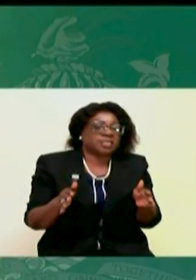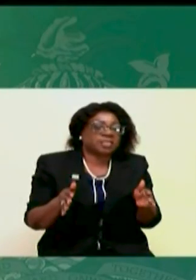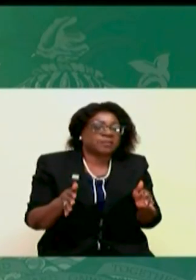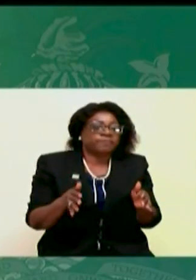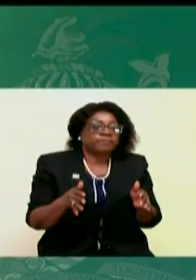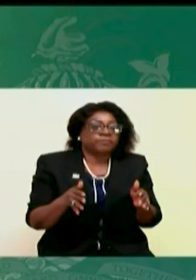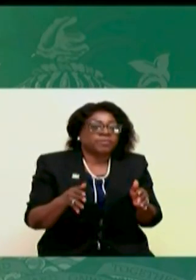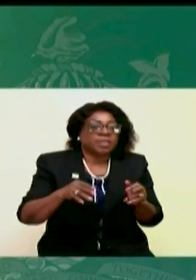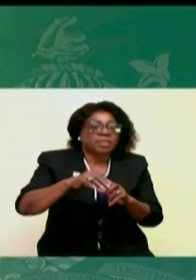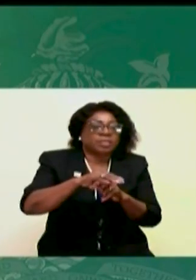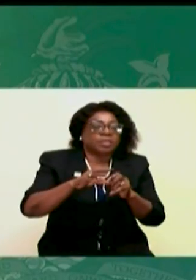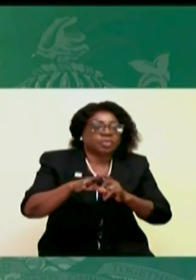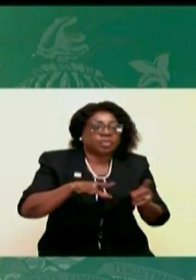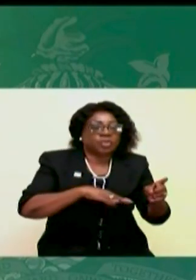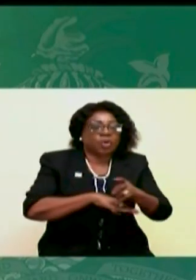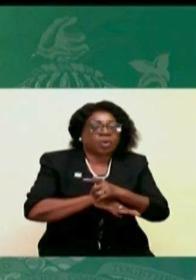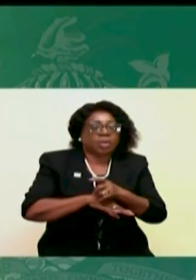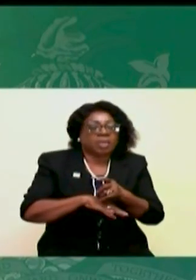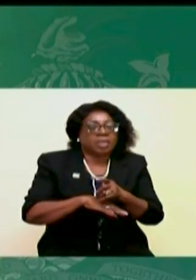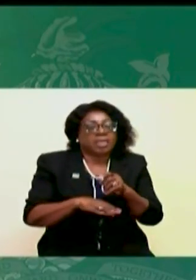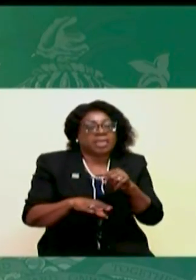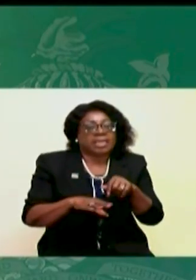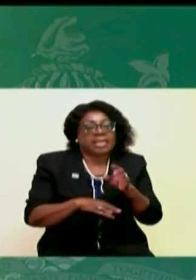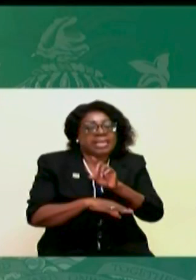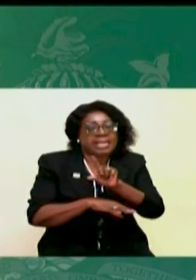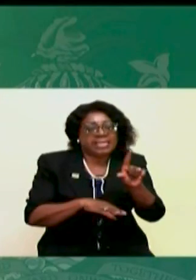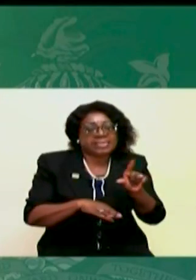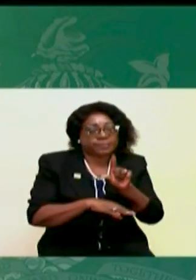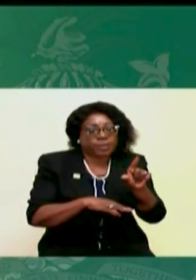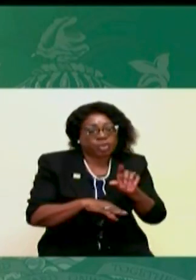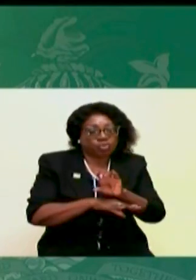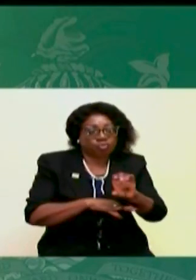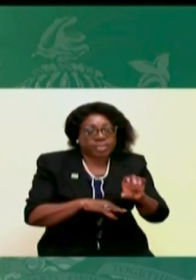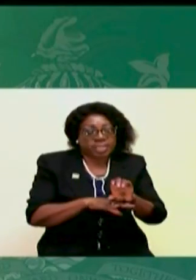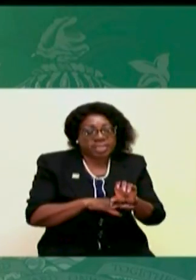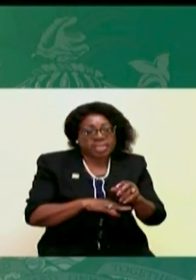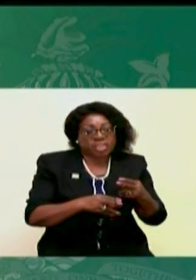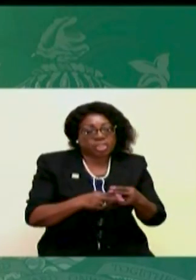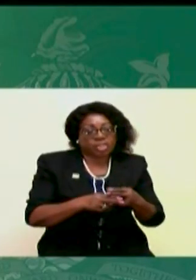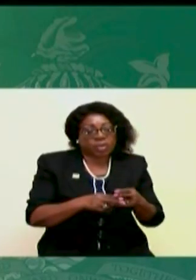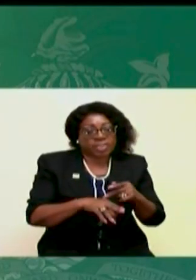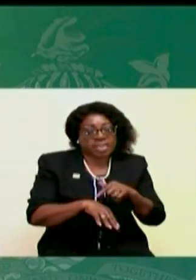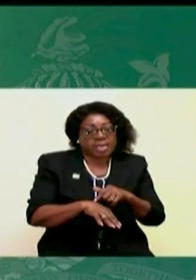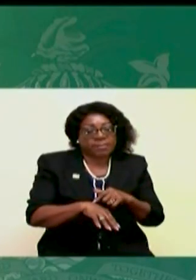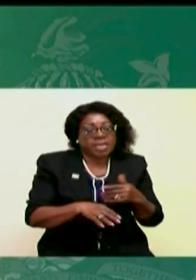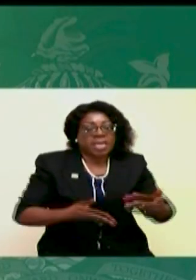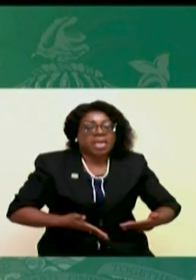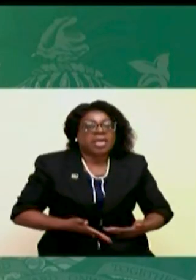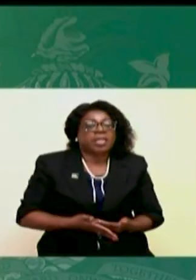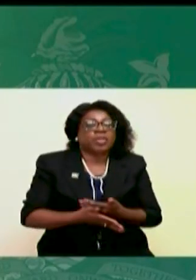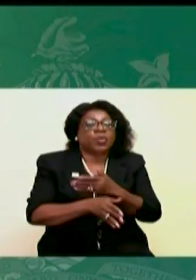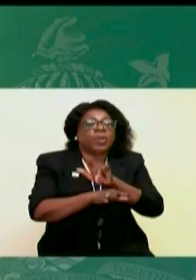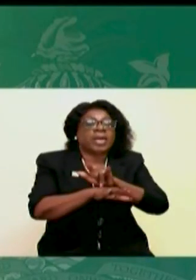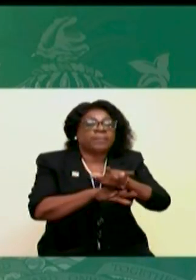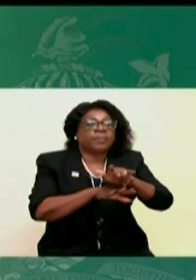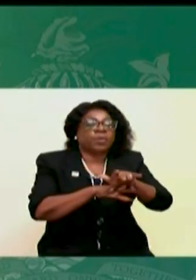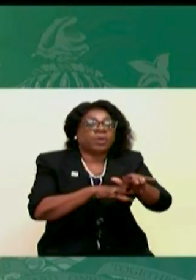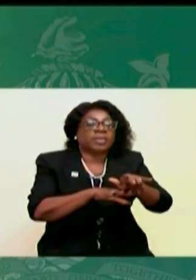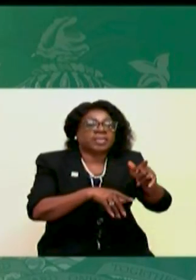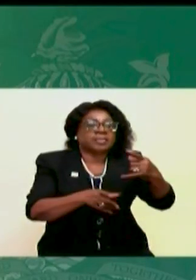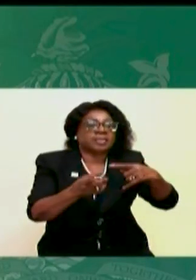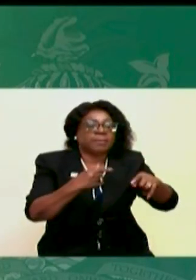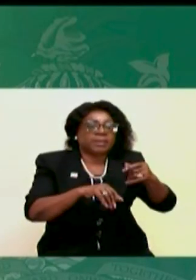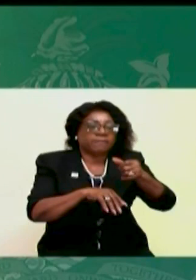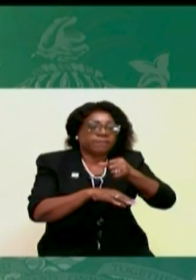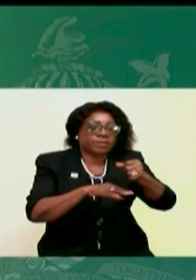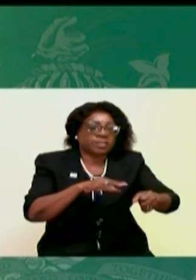Creek, Mangrove Key, in short order. A new airport is on the way for South Andrus, and it is my hope that as the details